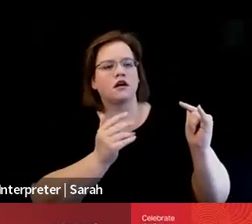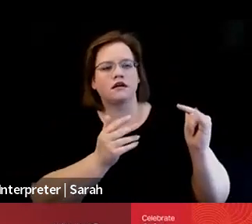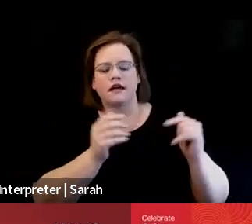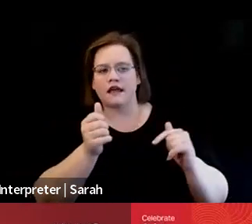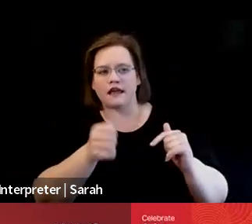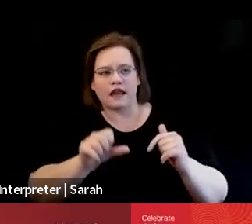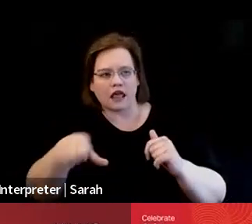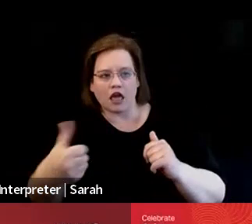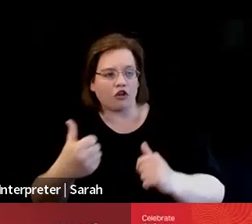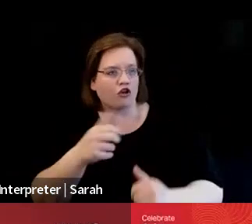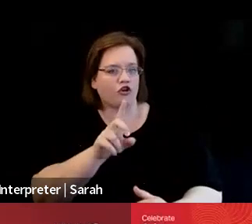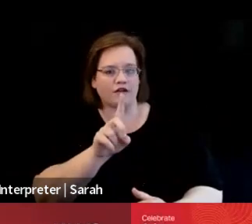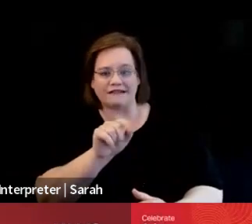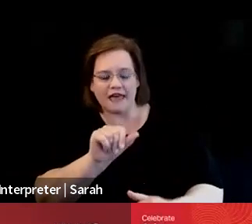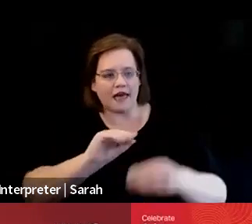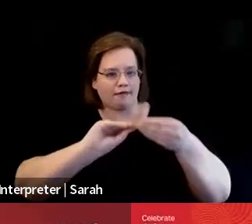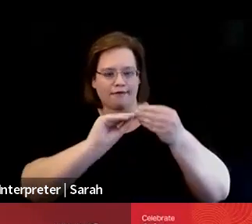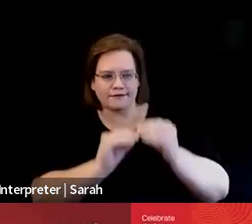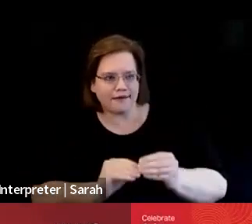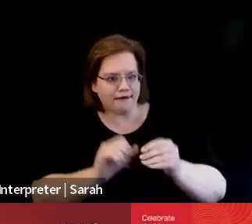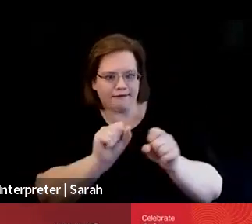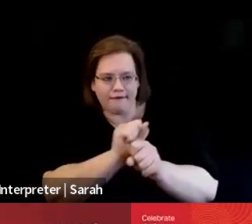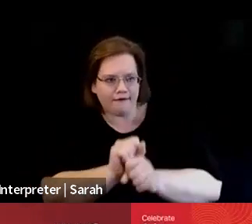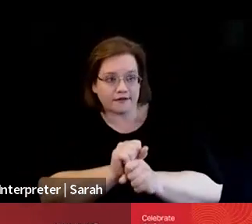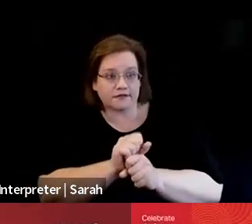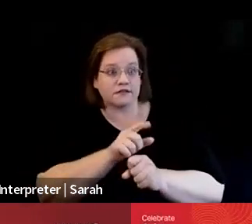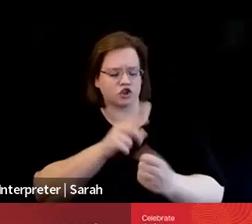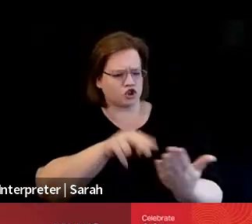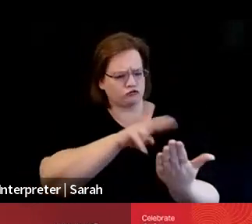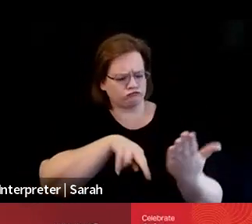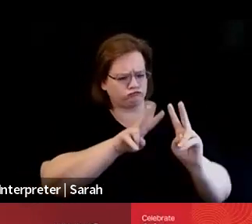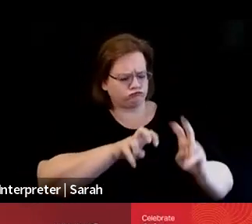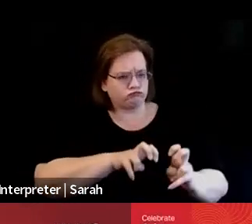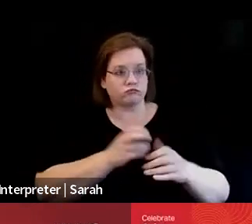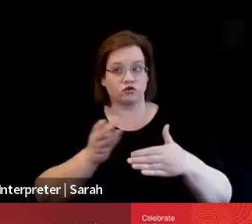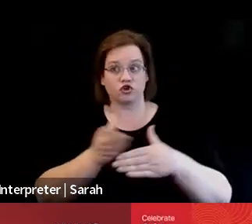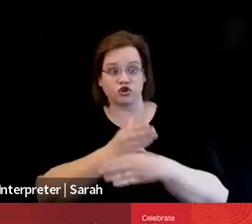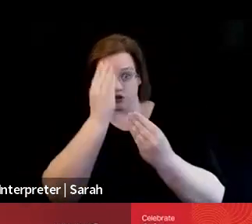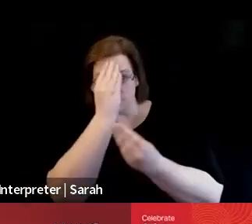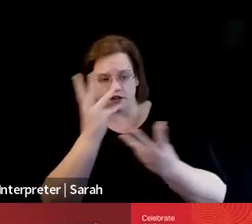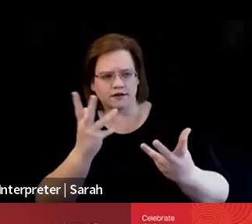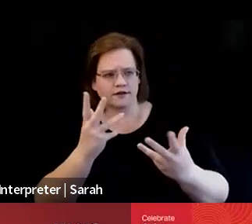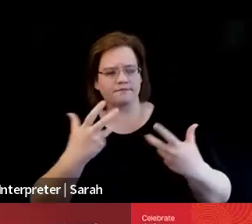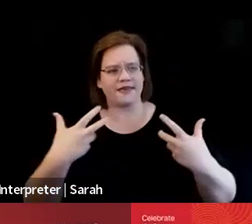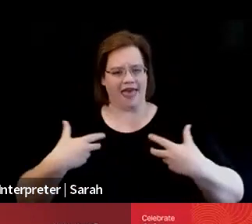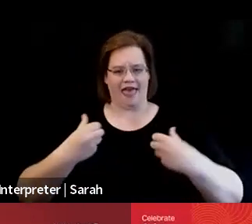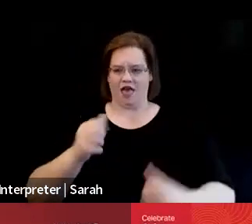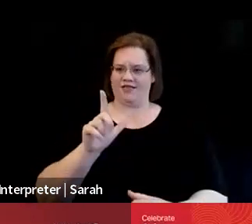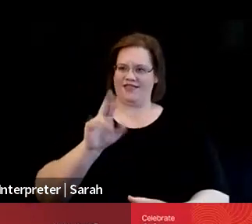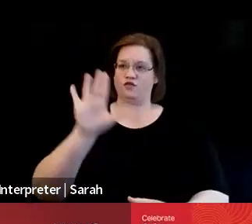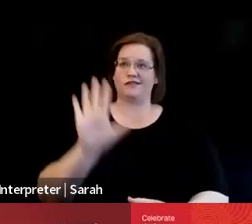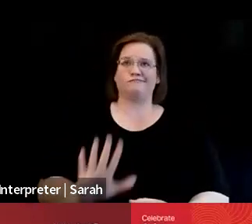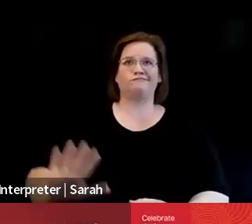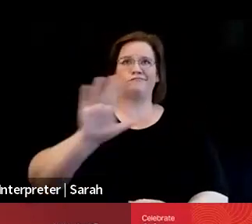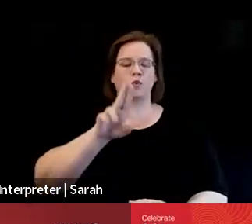or stats that you're looking at or that you're sharing, or what does health literacy out there in the US look like, and